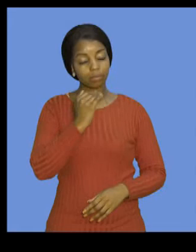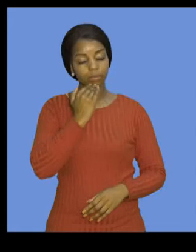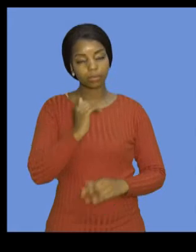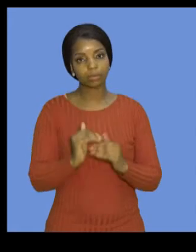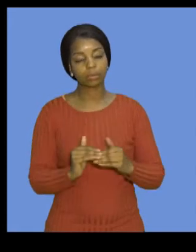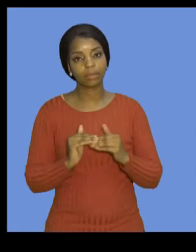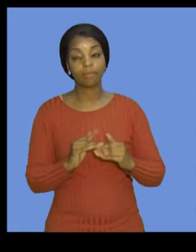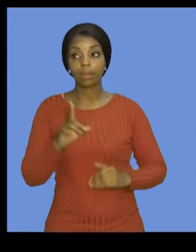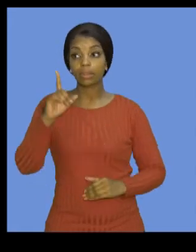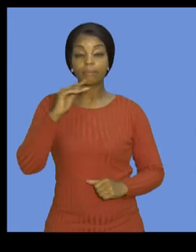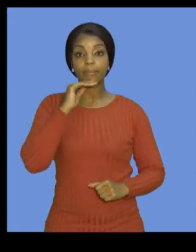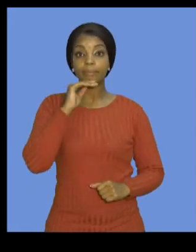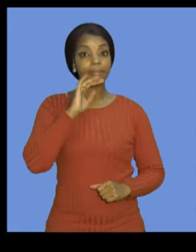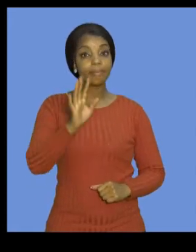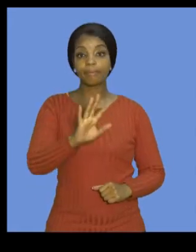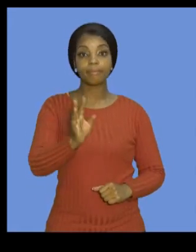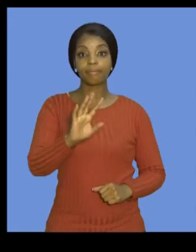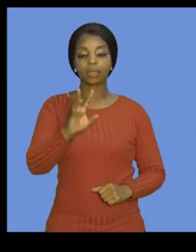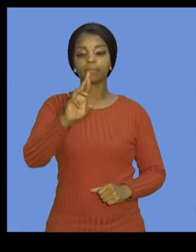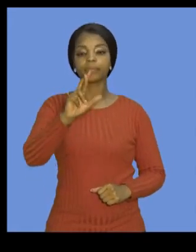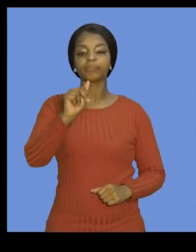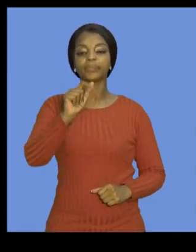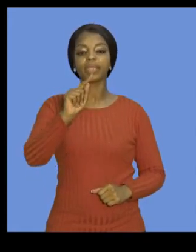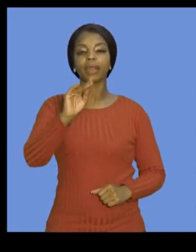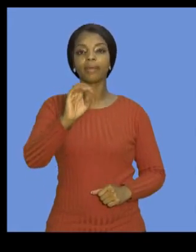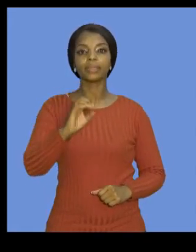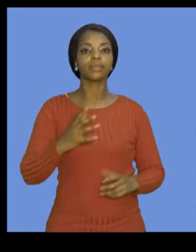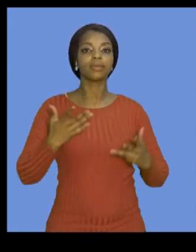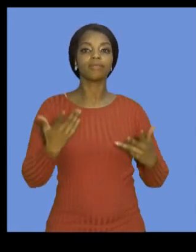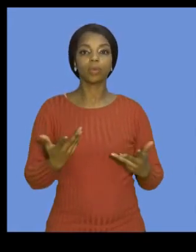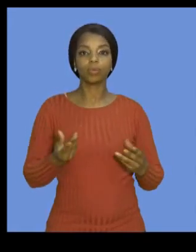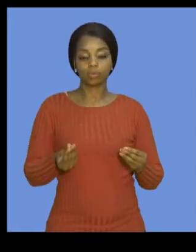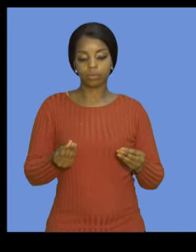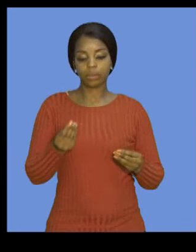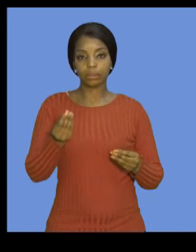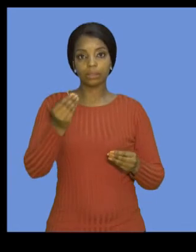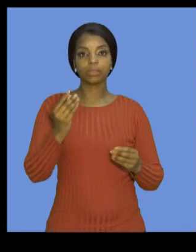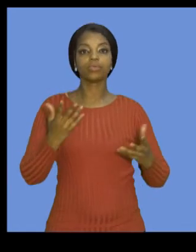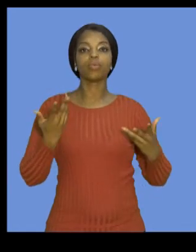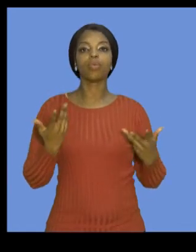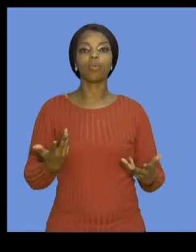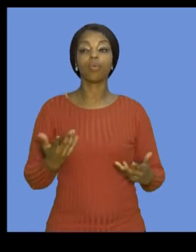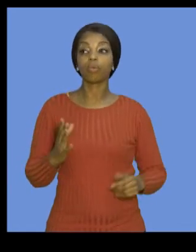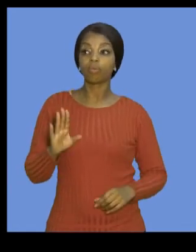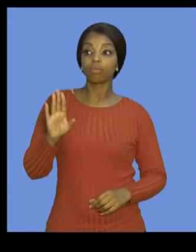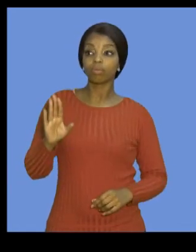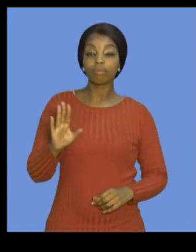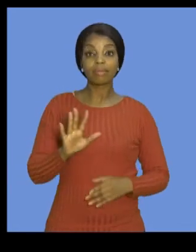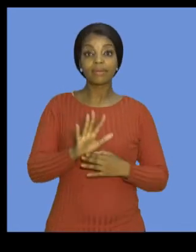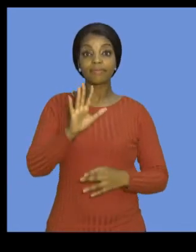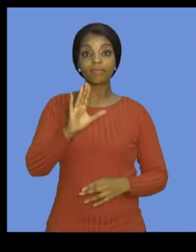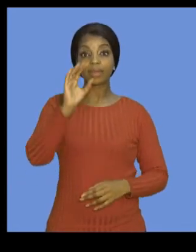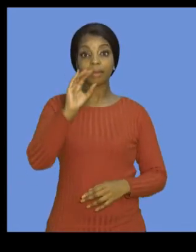not mean that the rate of interest or the rate of appreciation is 15%.